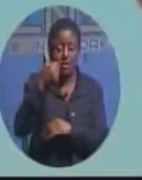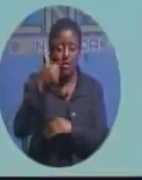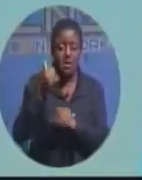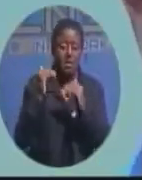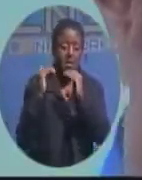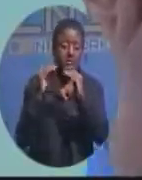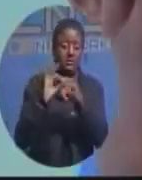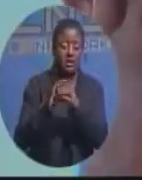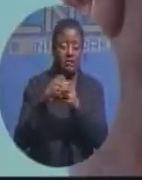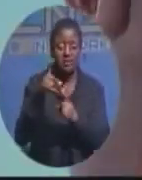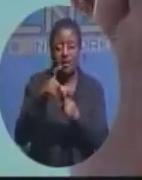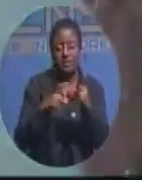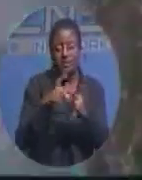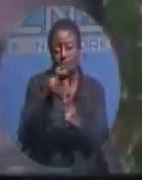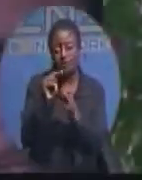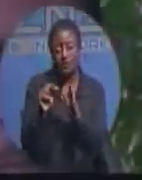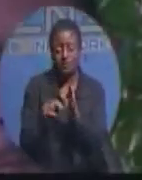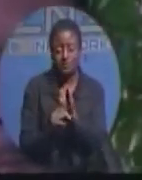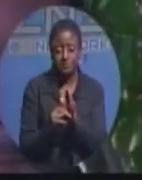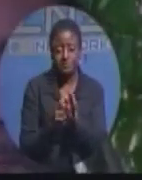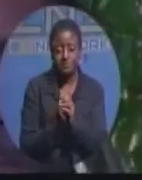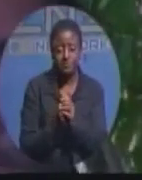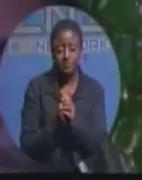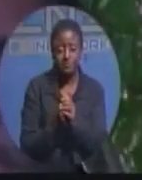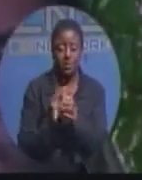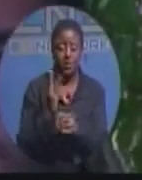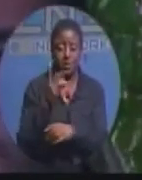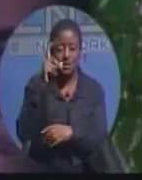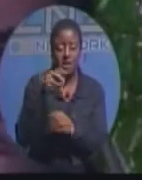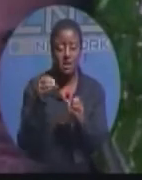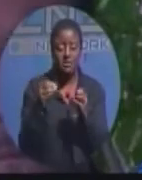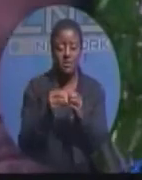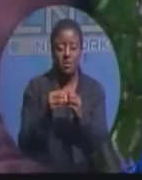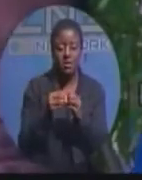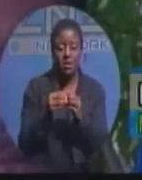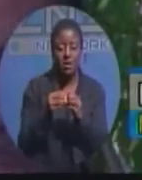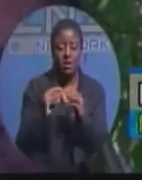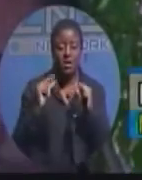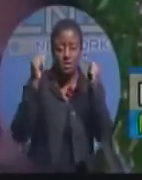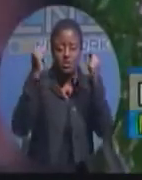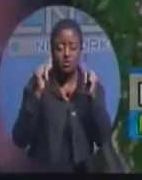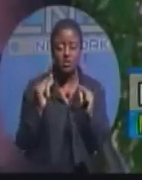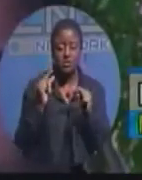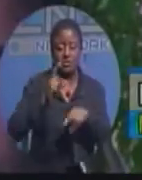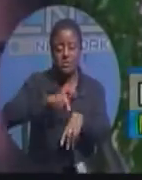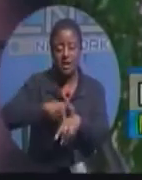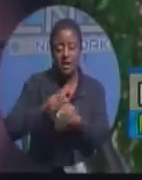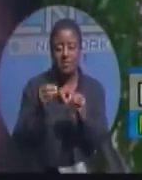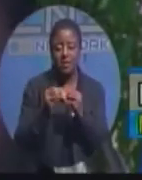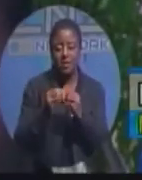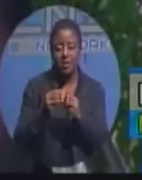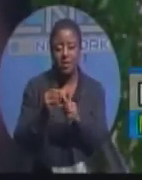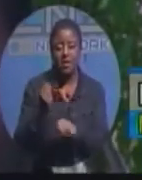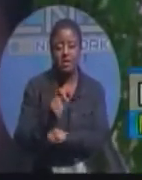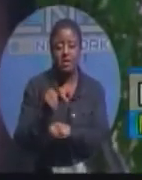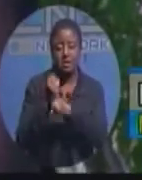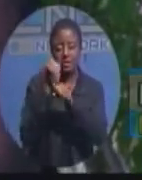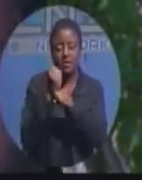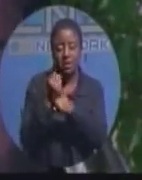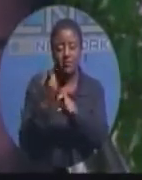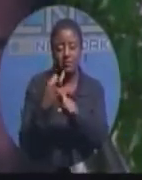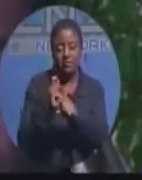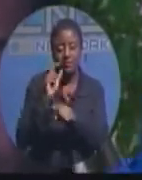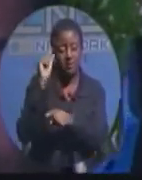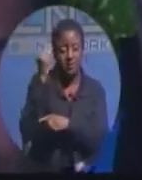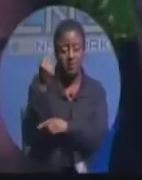Going into the second and third round, I think we need more gym time. We need more support from government. We need